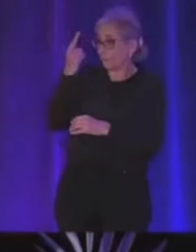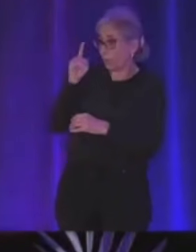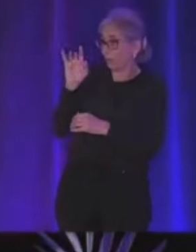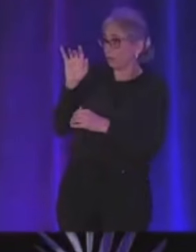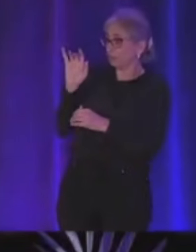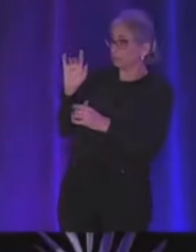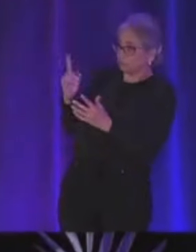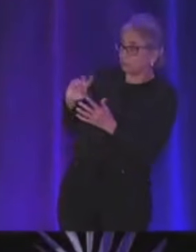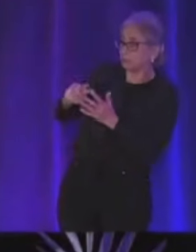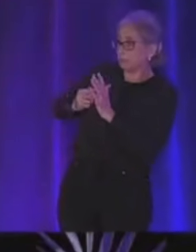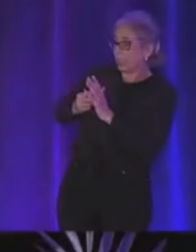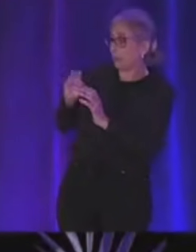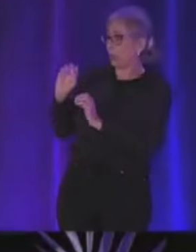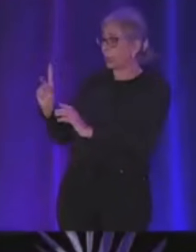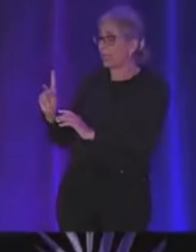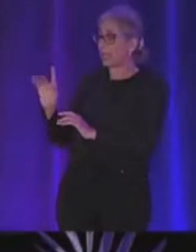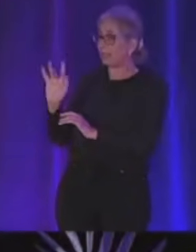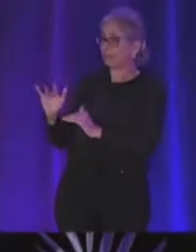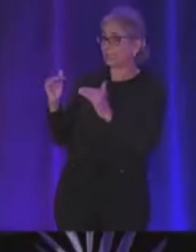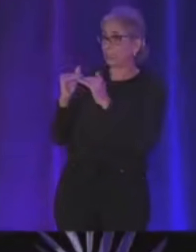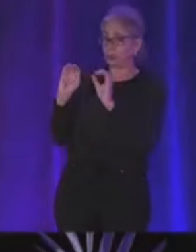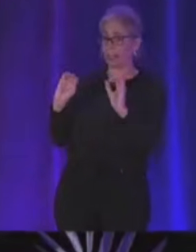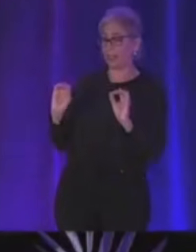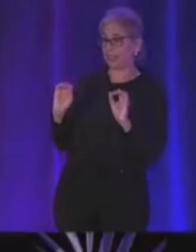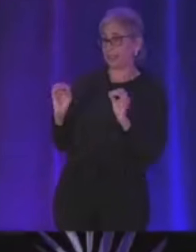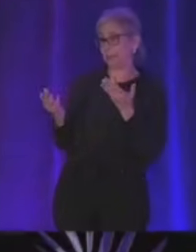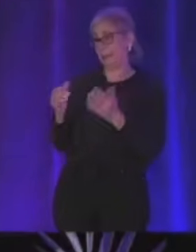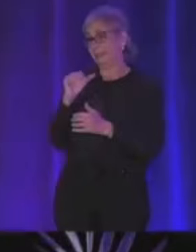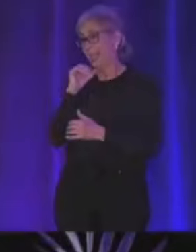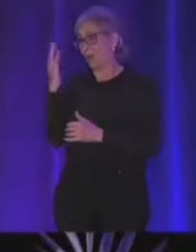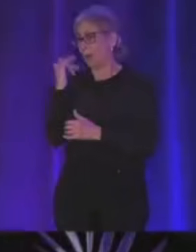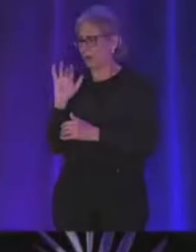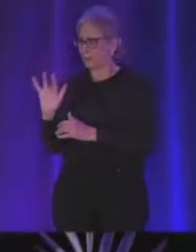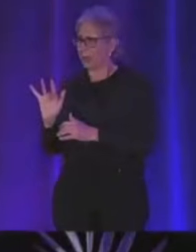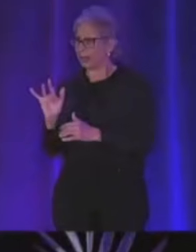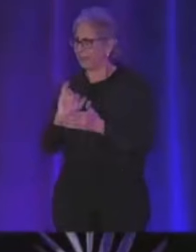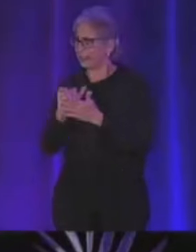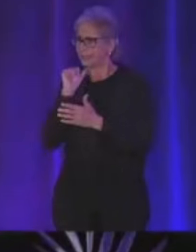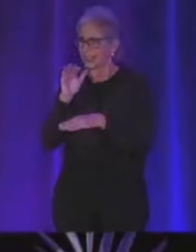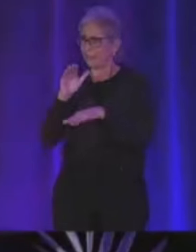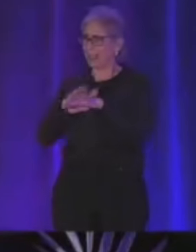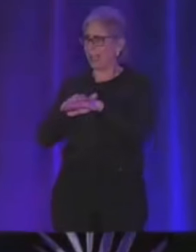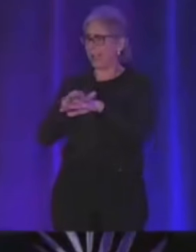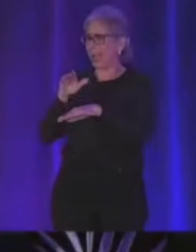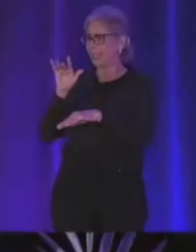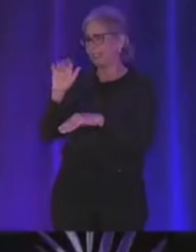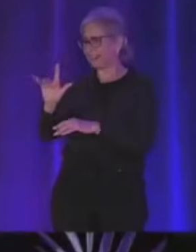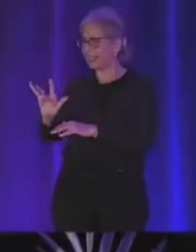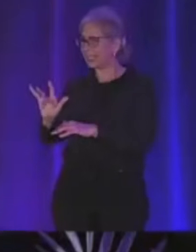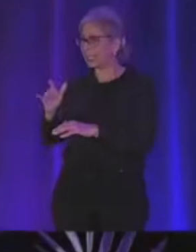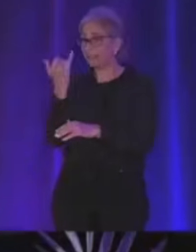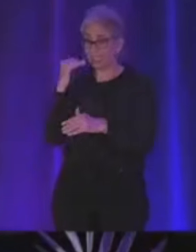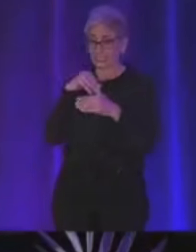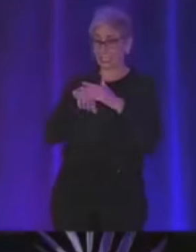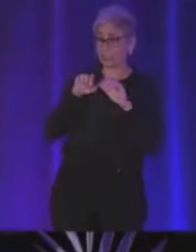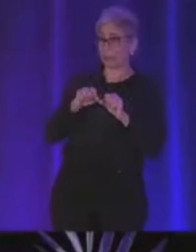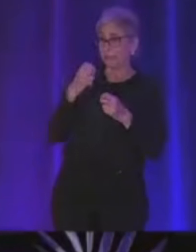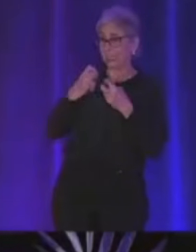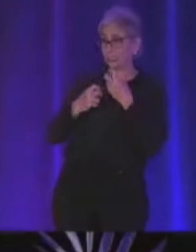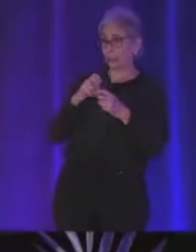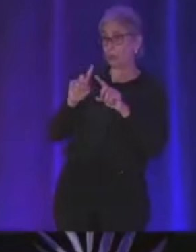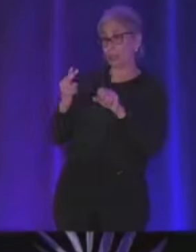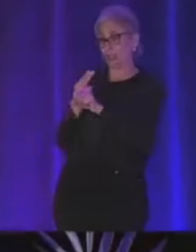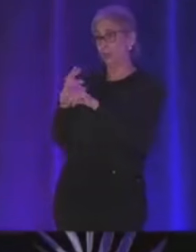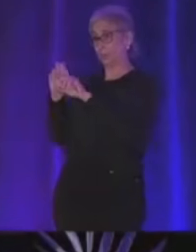okay. OnClick equals nothing. Probably not, because why would you have a button that doesn't have an OnClick? I don't know if that's an accessibility issue. It's surely a usability